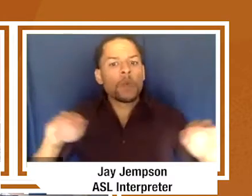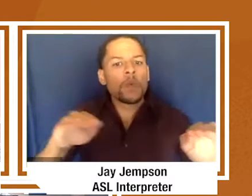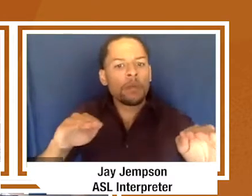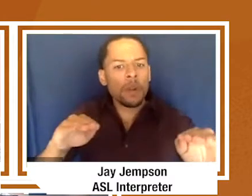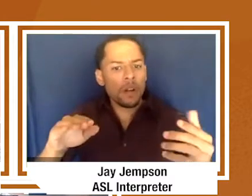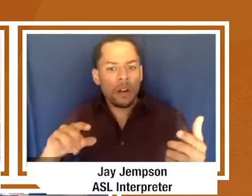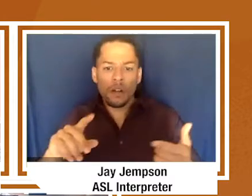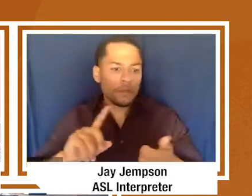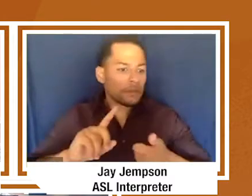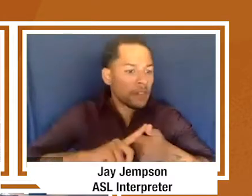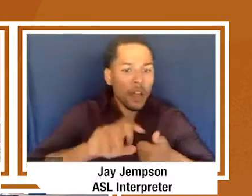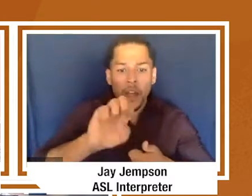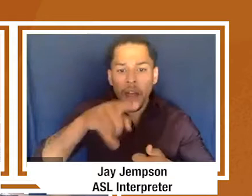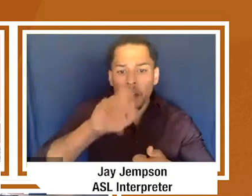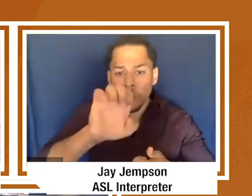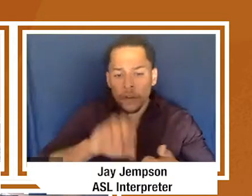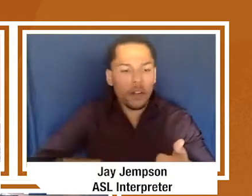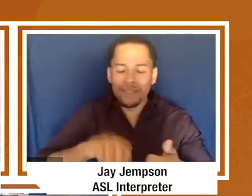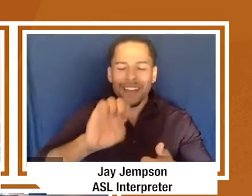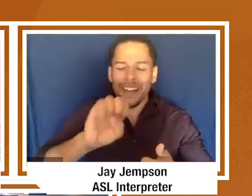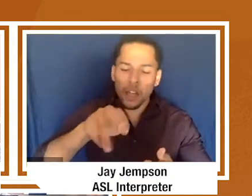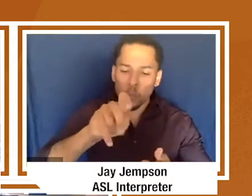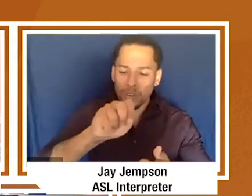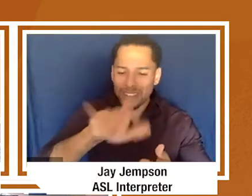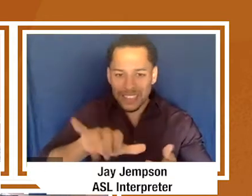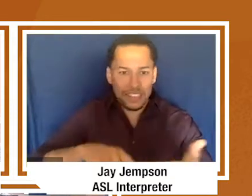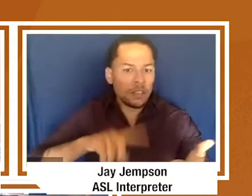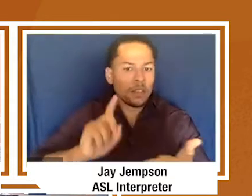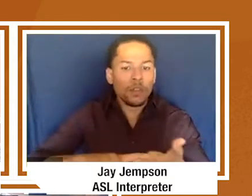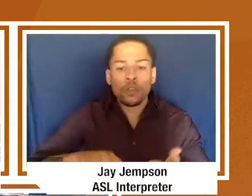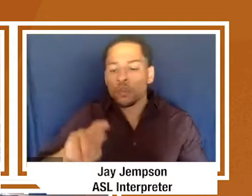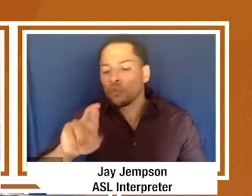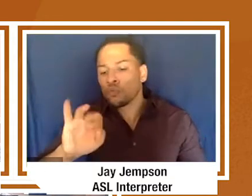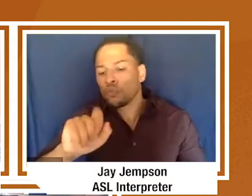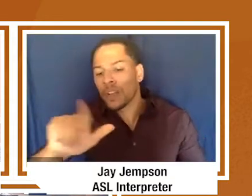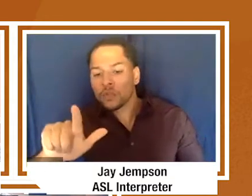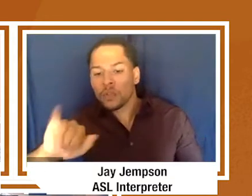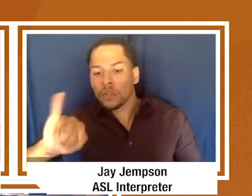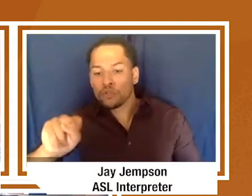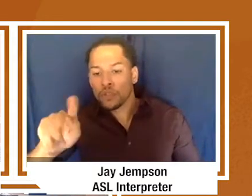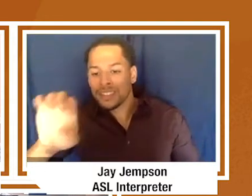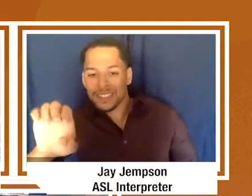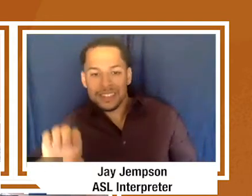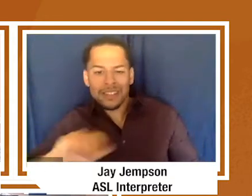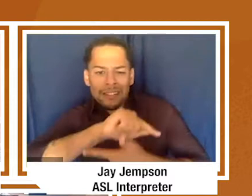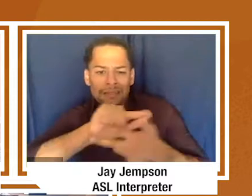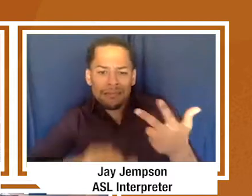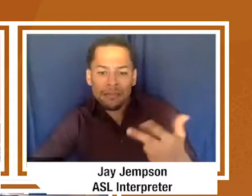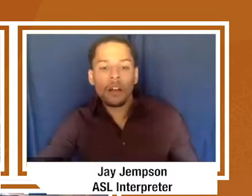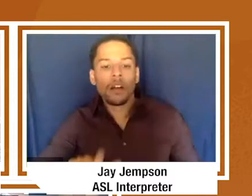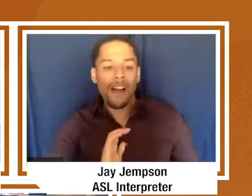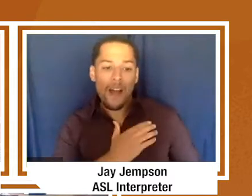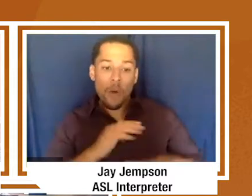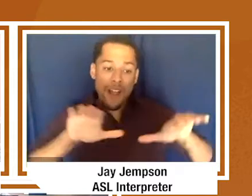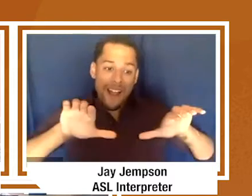equity, inclusion, diversity, social justice, racial justice, all of these things, our